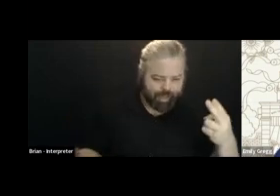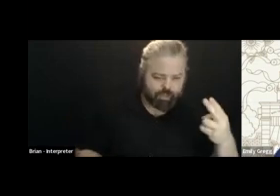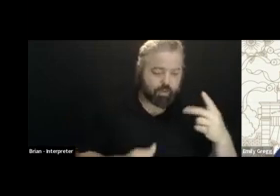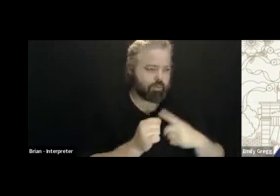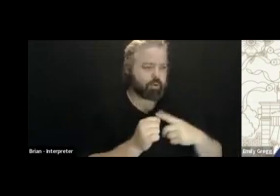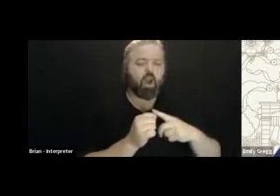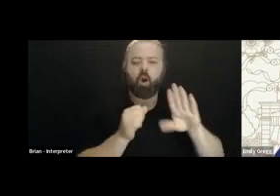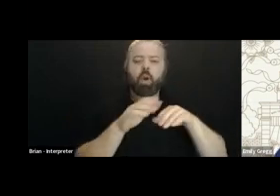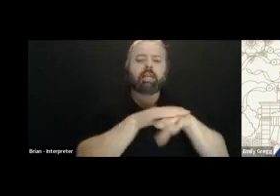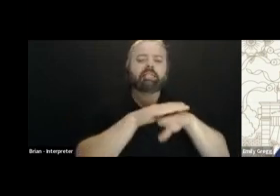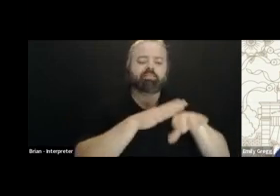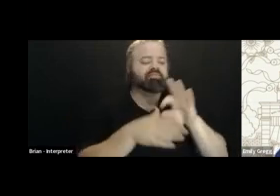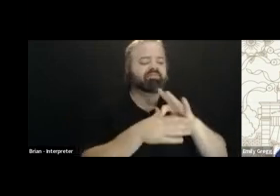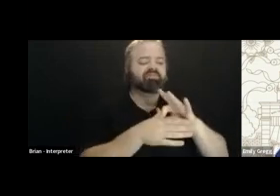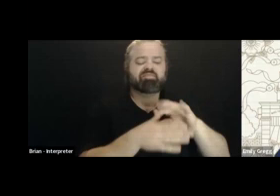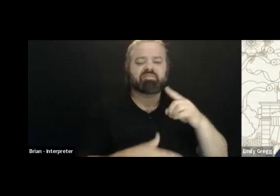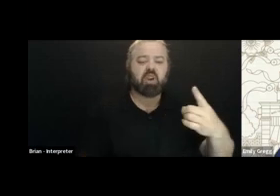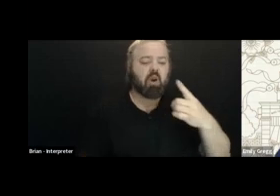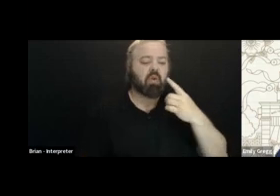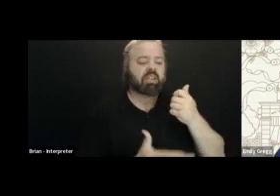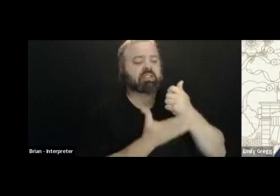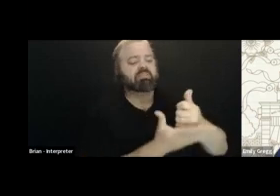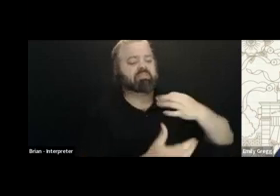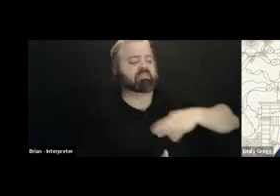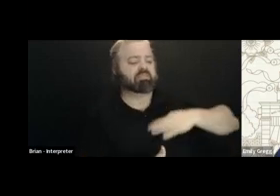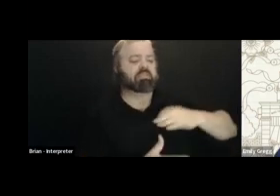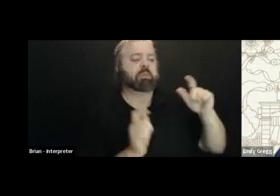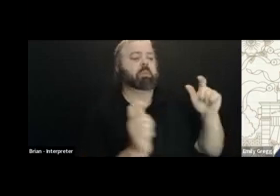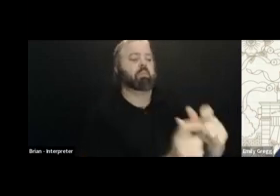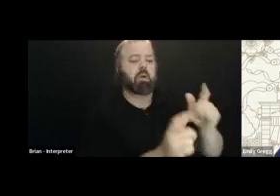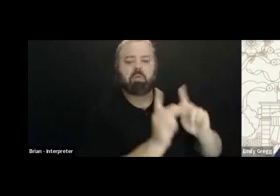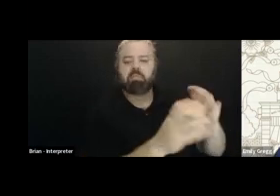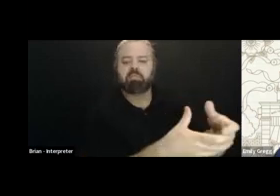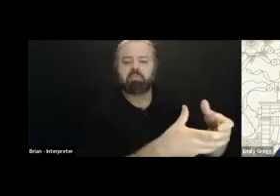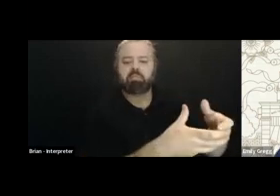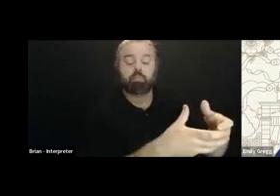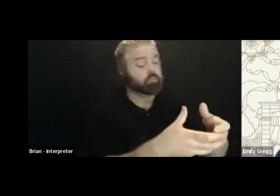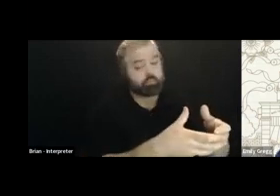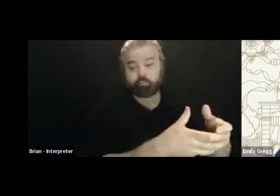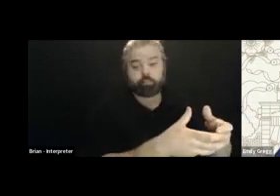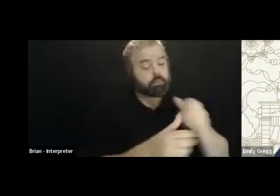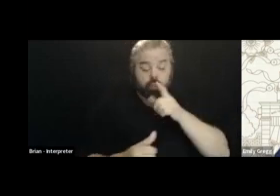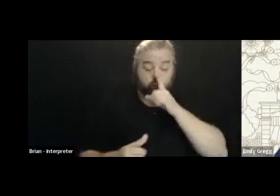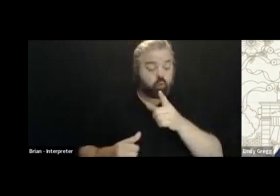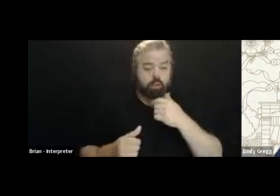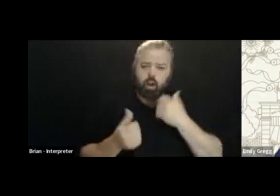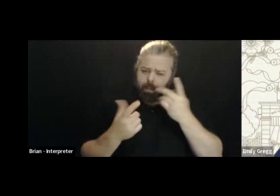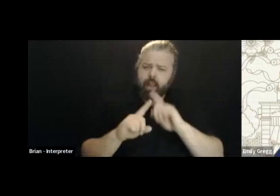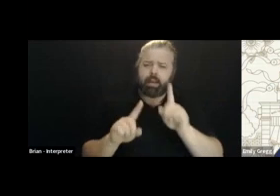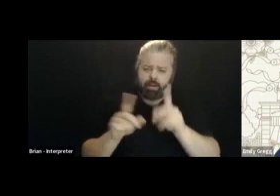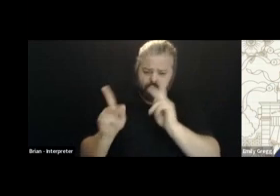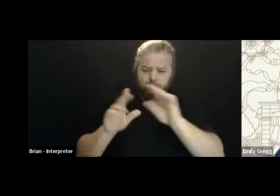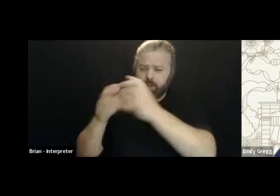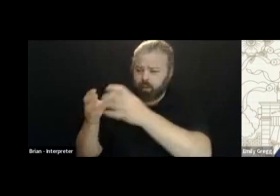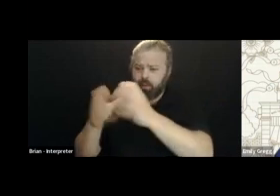content only benefits a small population, and that is found to not be true. There are lots of populations out there that